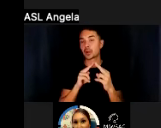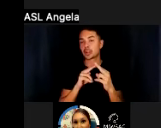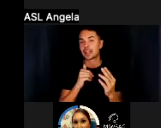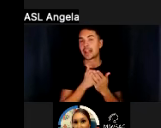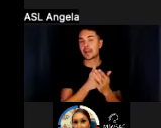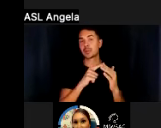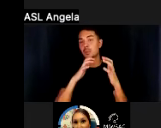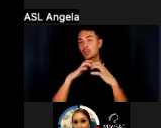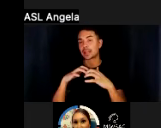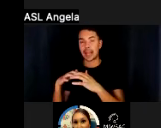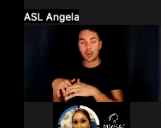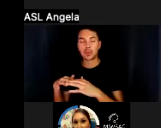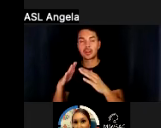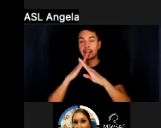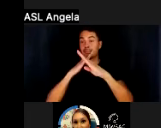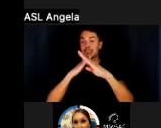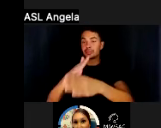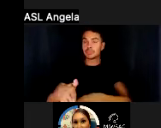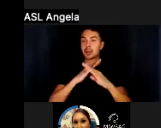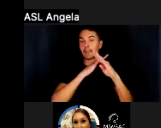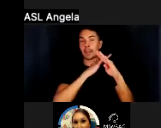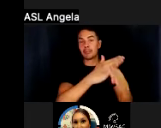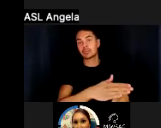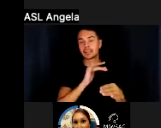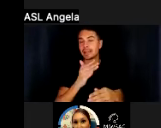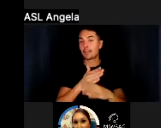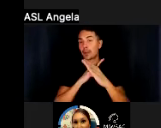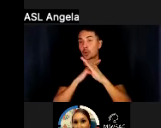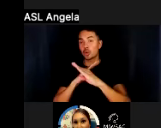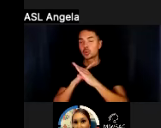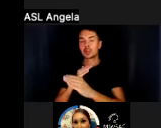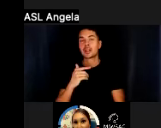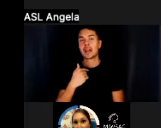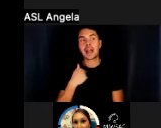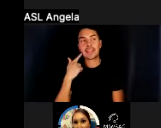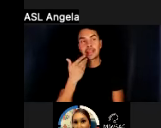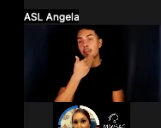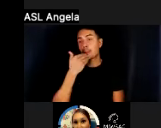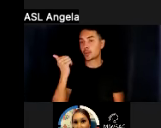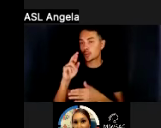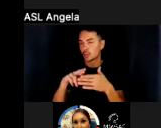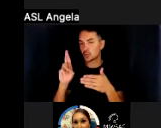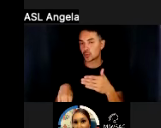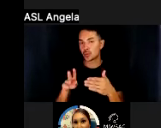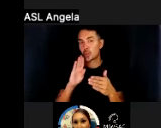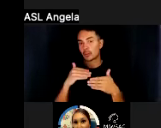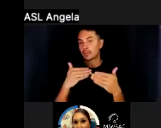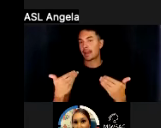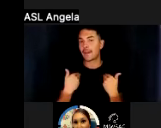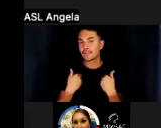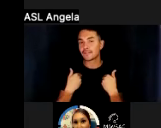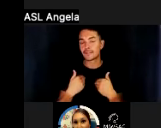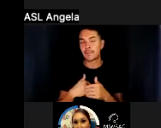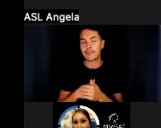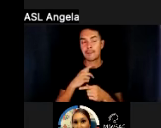break down some of those barriers, I think, the better results we're going to have. And so